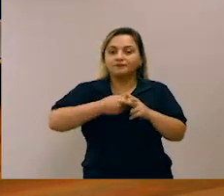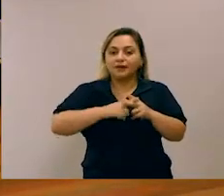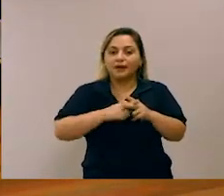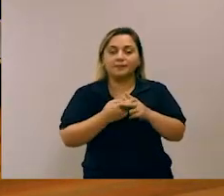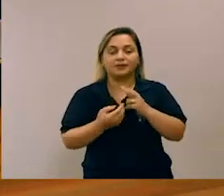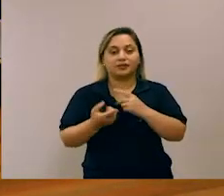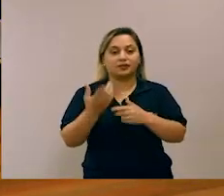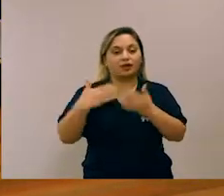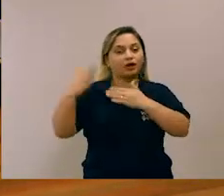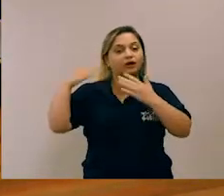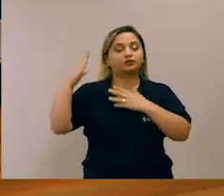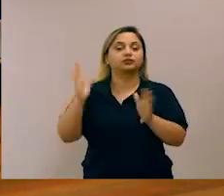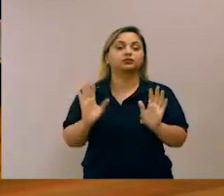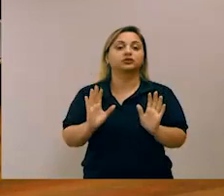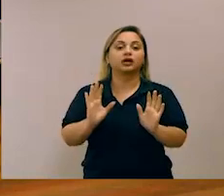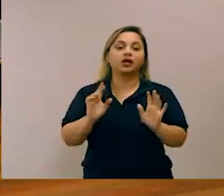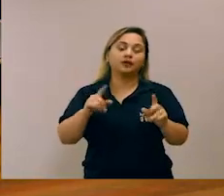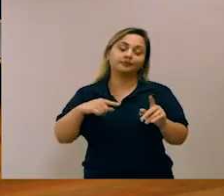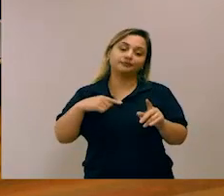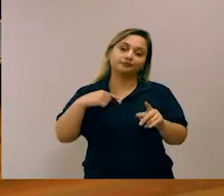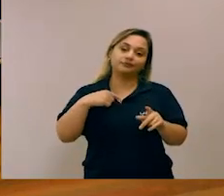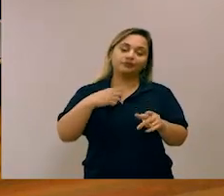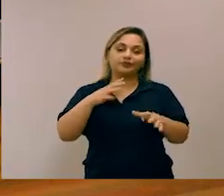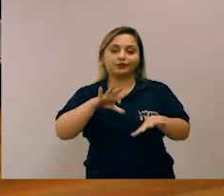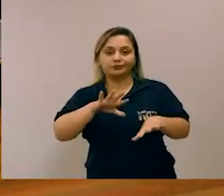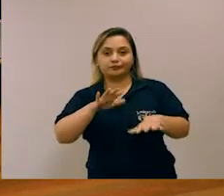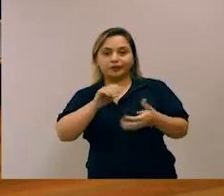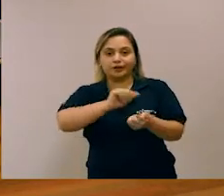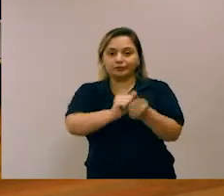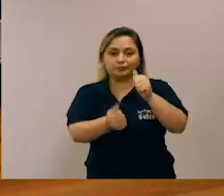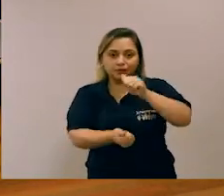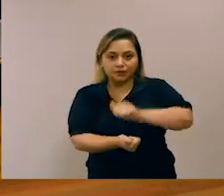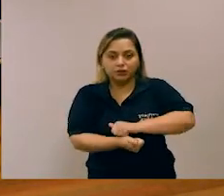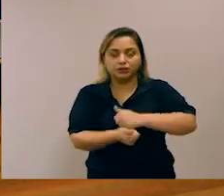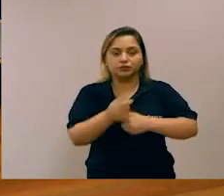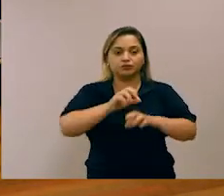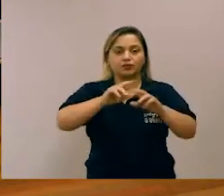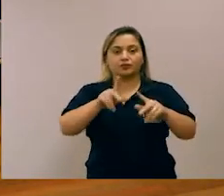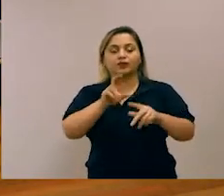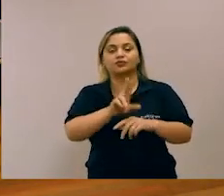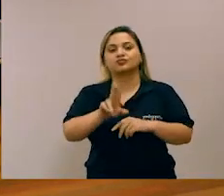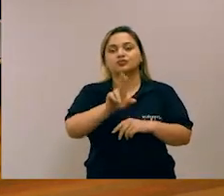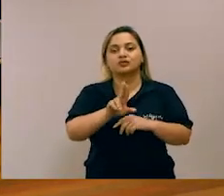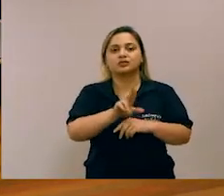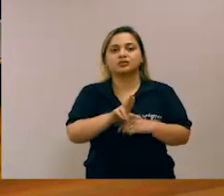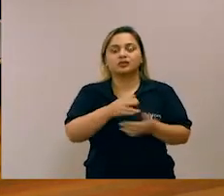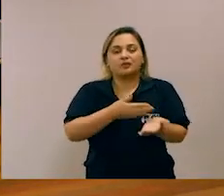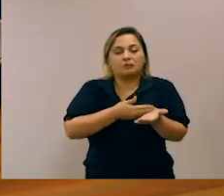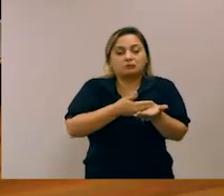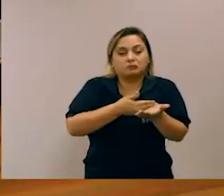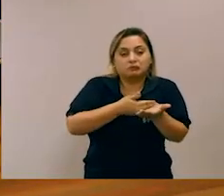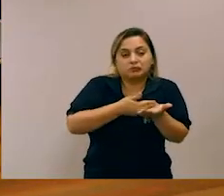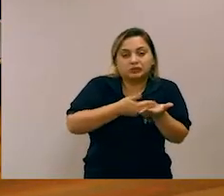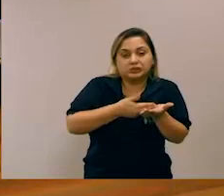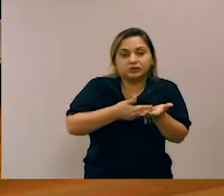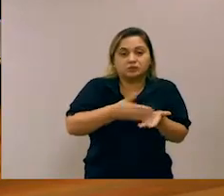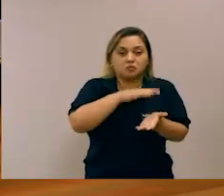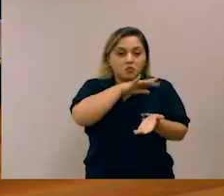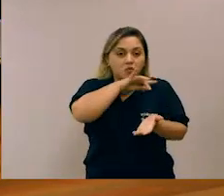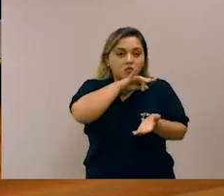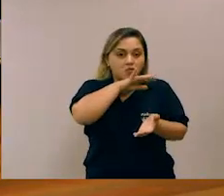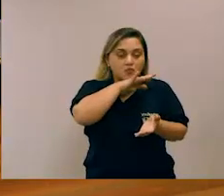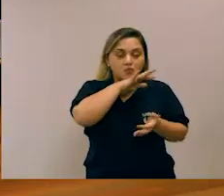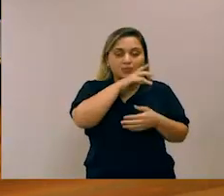adjusting the tool that we had as it was possible. So we started in a